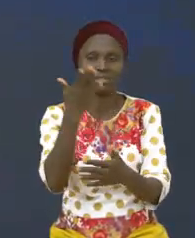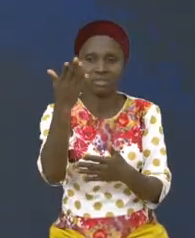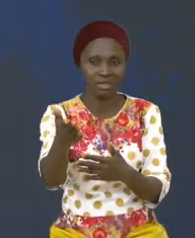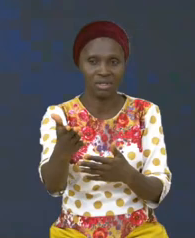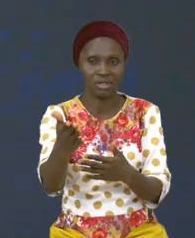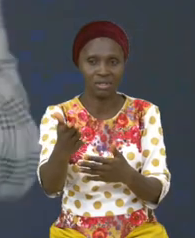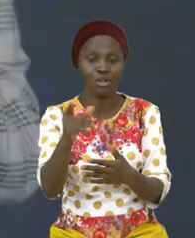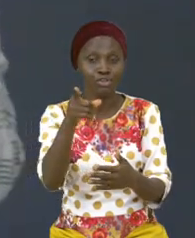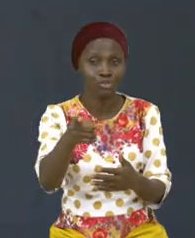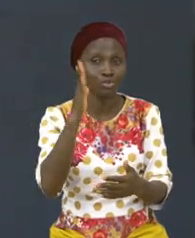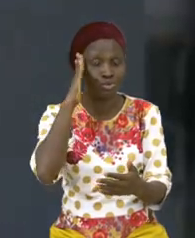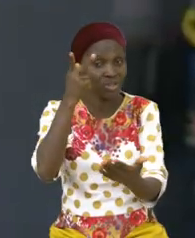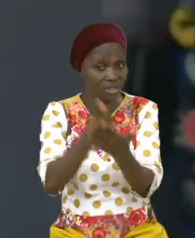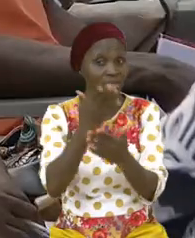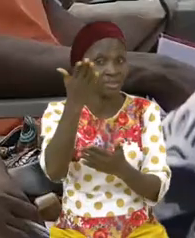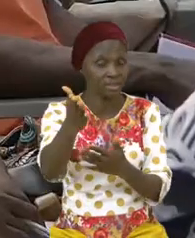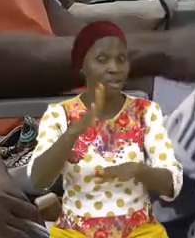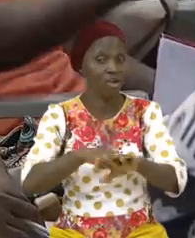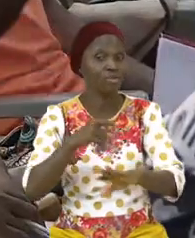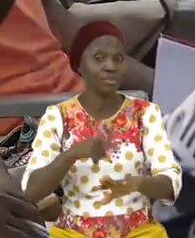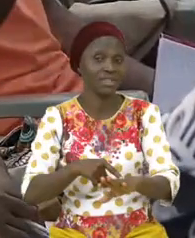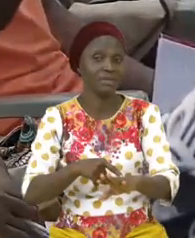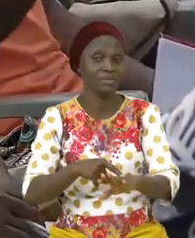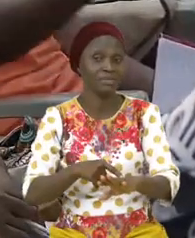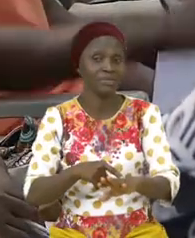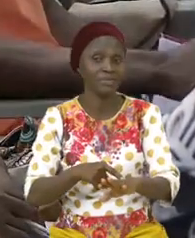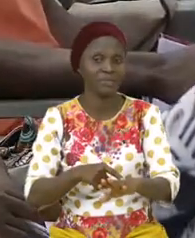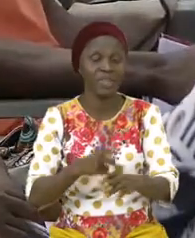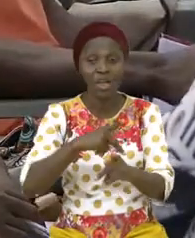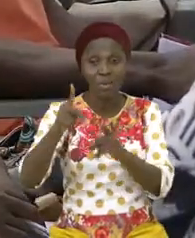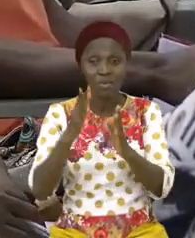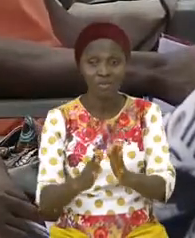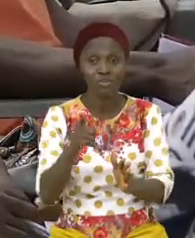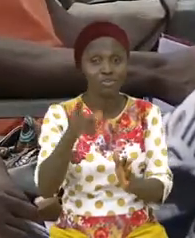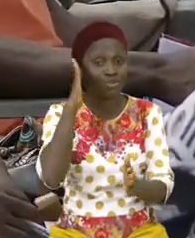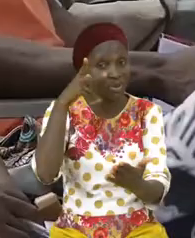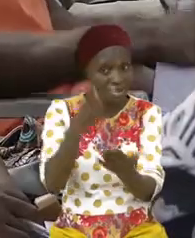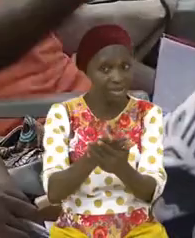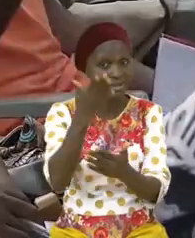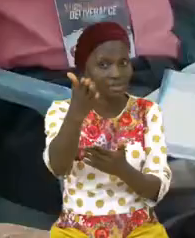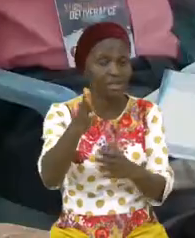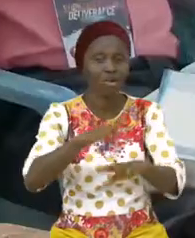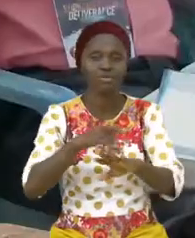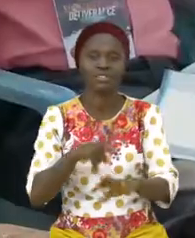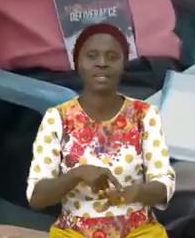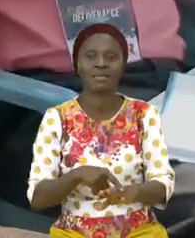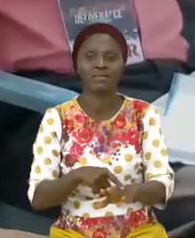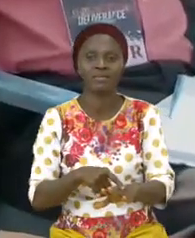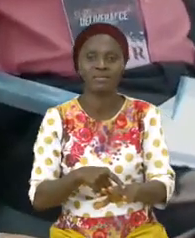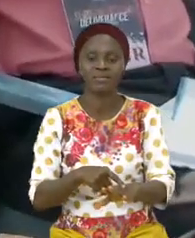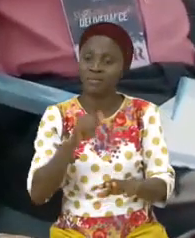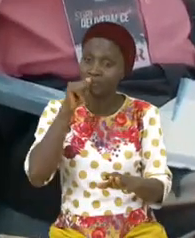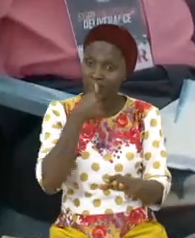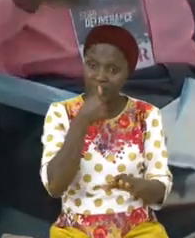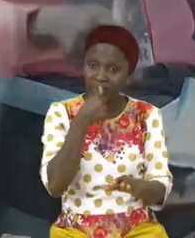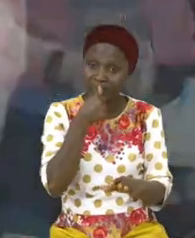are getting there on time. Yeah. Professional, you are getting there on time. Yeah.